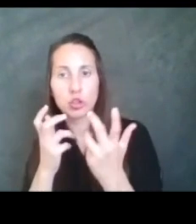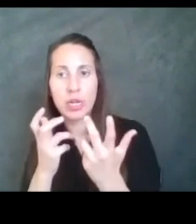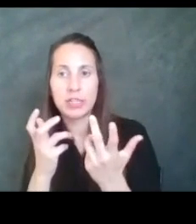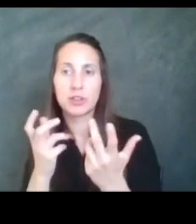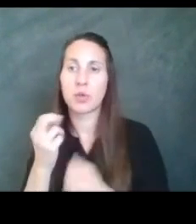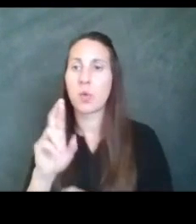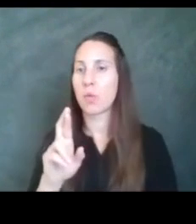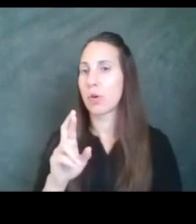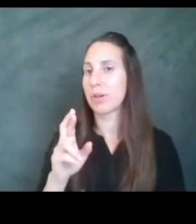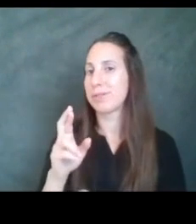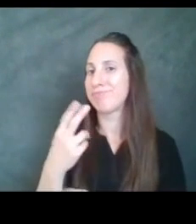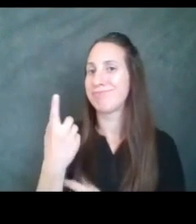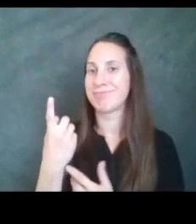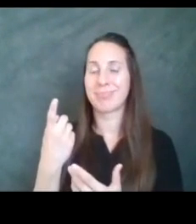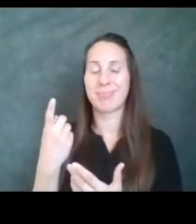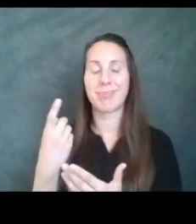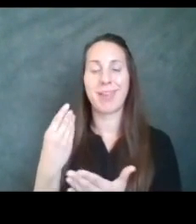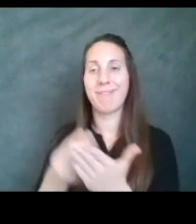favorite